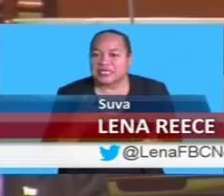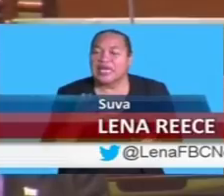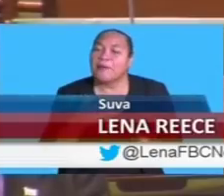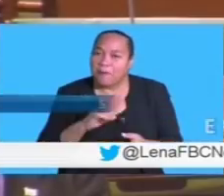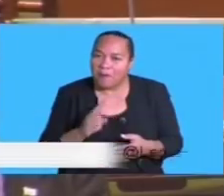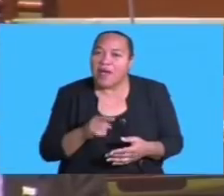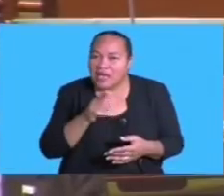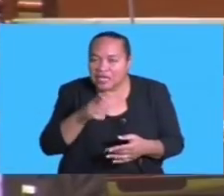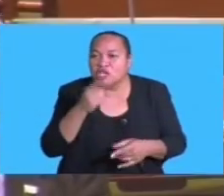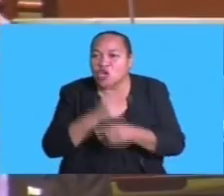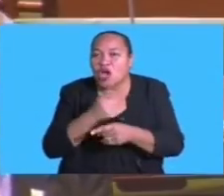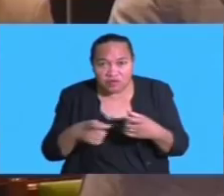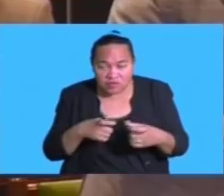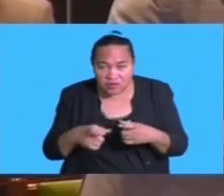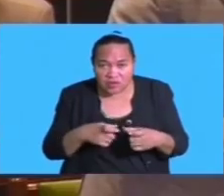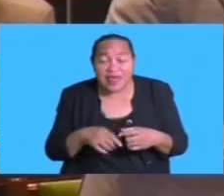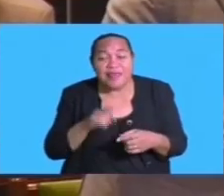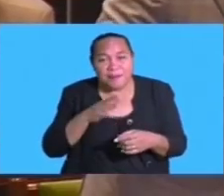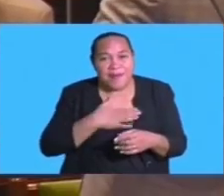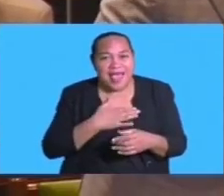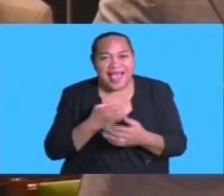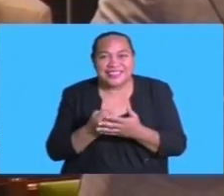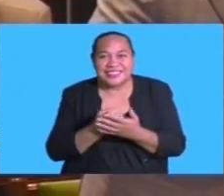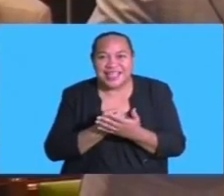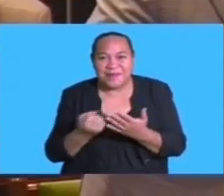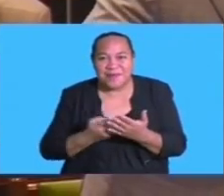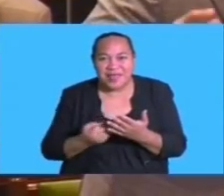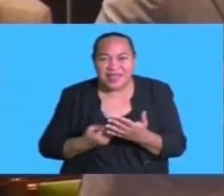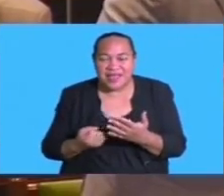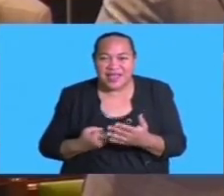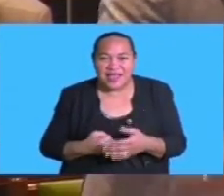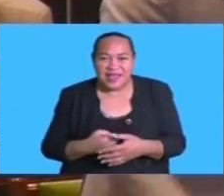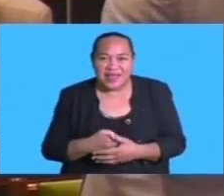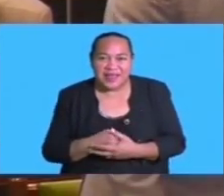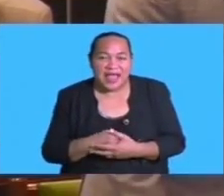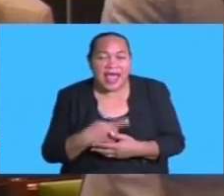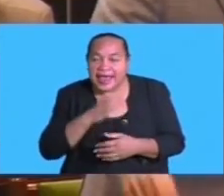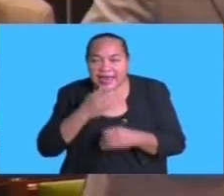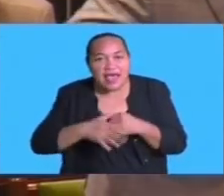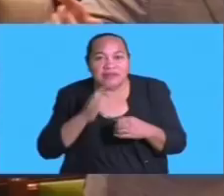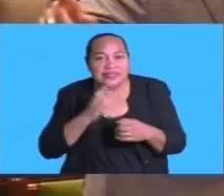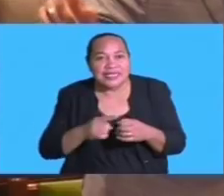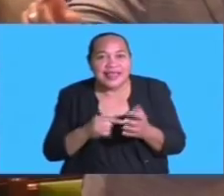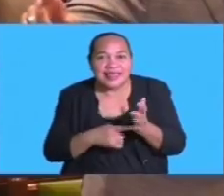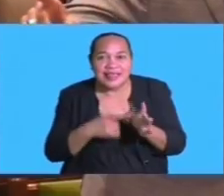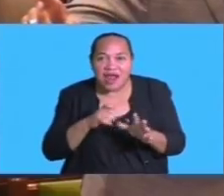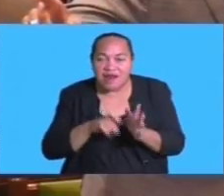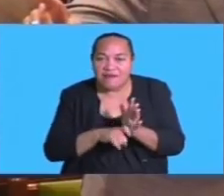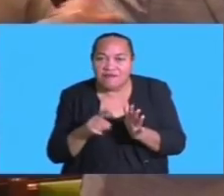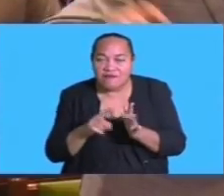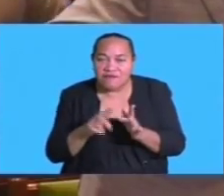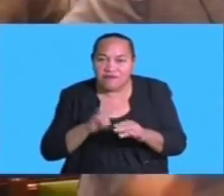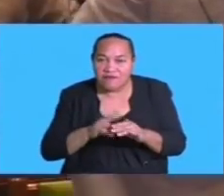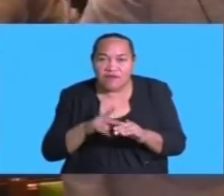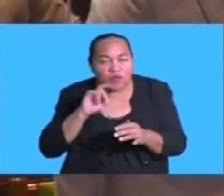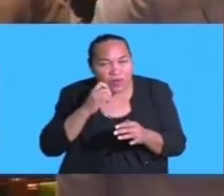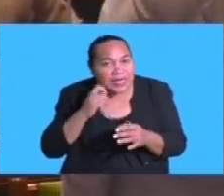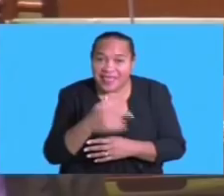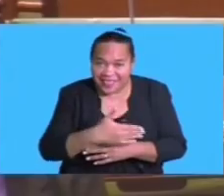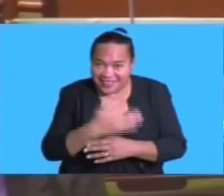budget speech, he felt sorry for the Minister for Economy, Aya Said Kayum, claiming he looked like he did not want to be present in